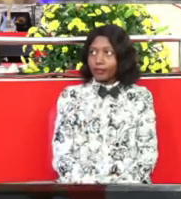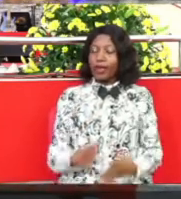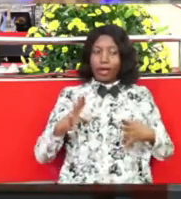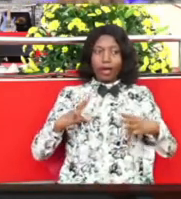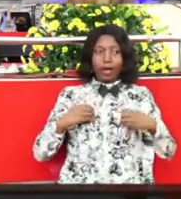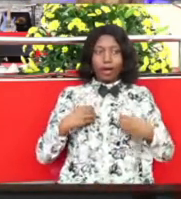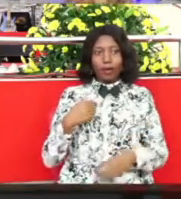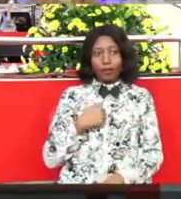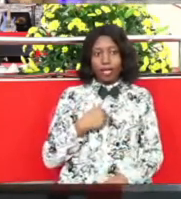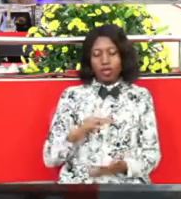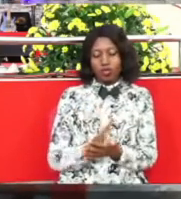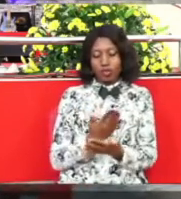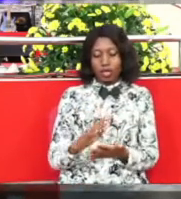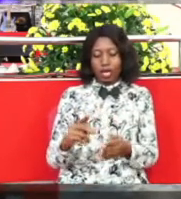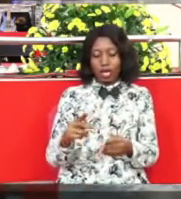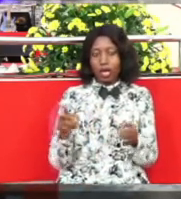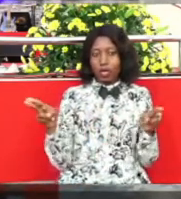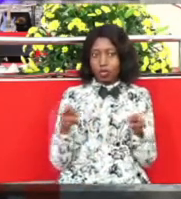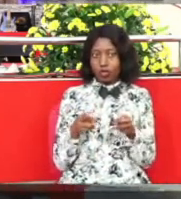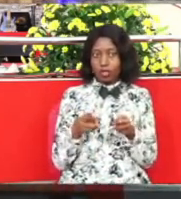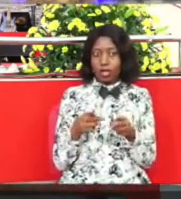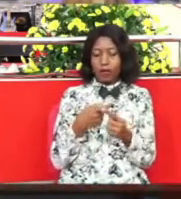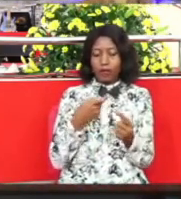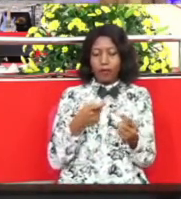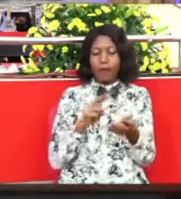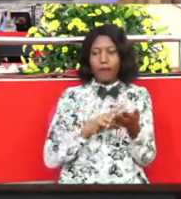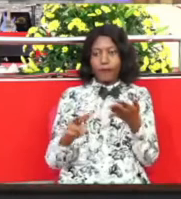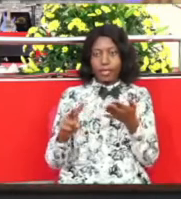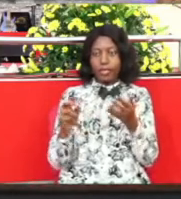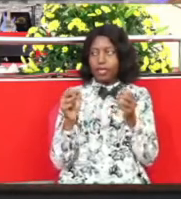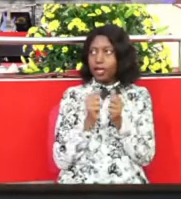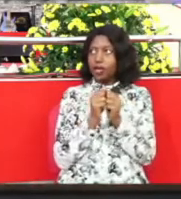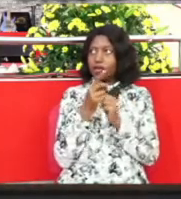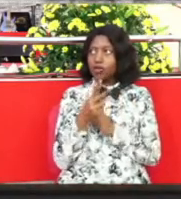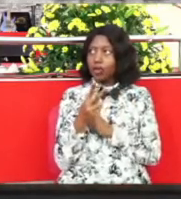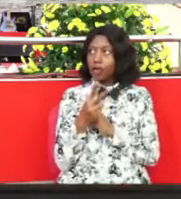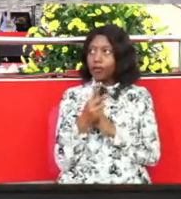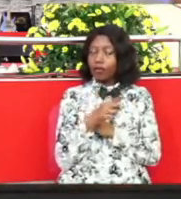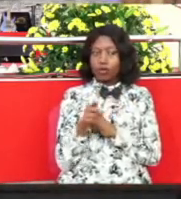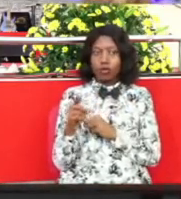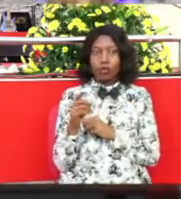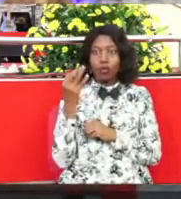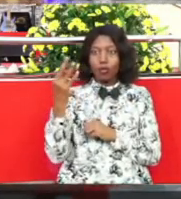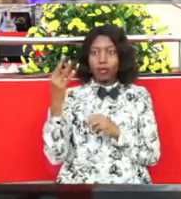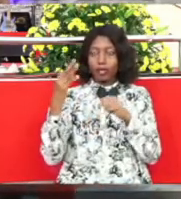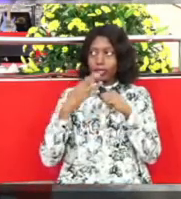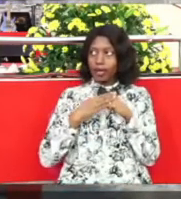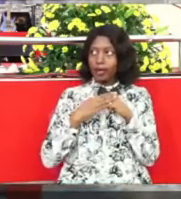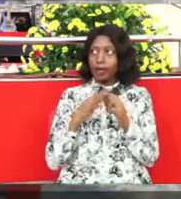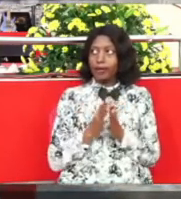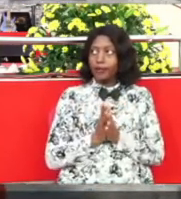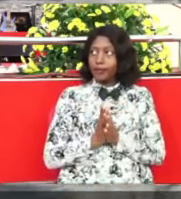to share briefly about from verse 12 to 39. Niruhusu niseme kutoka